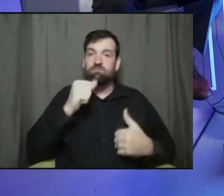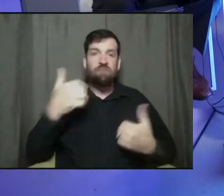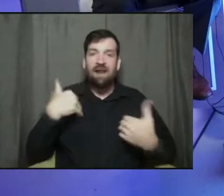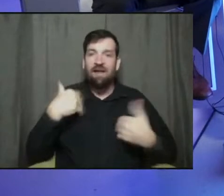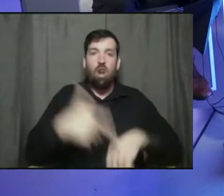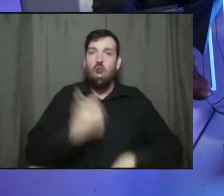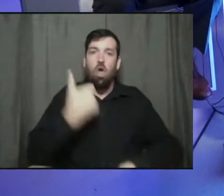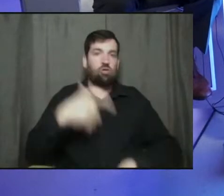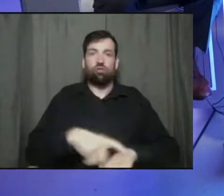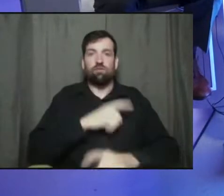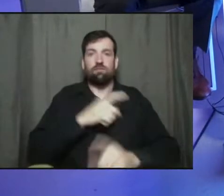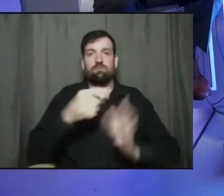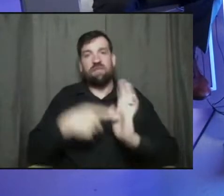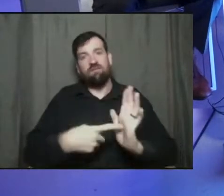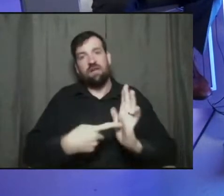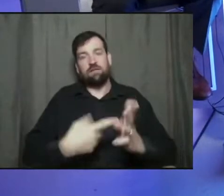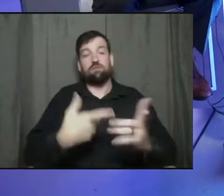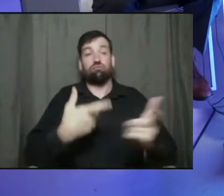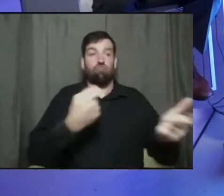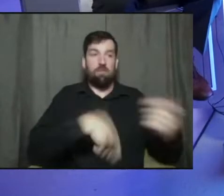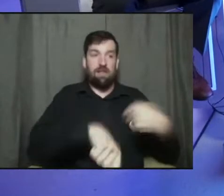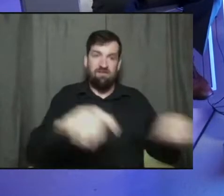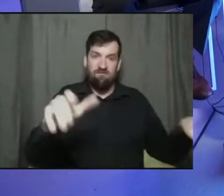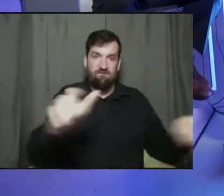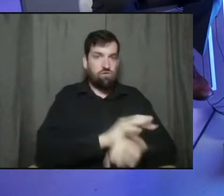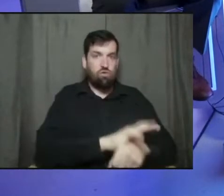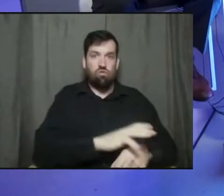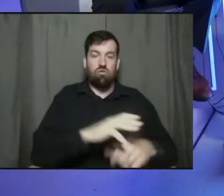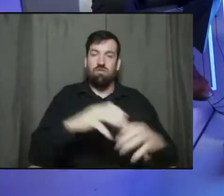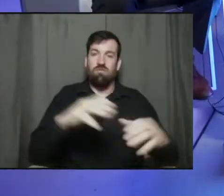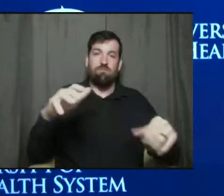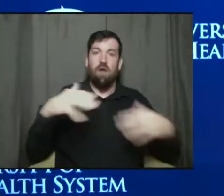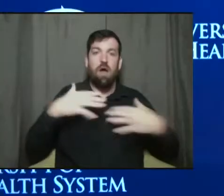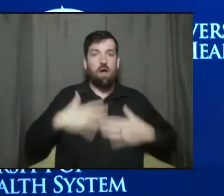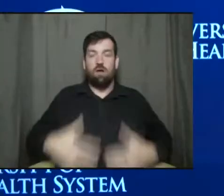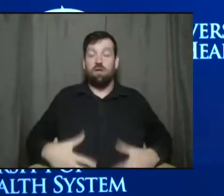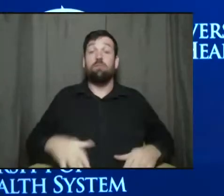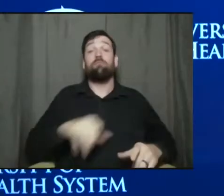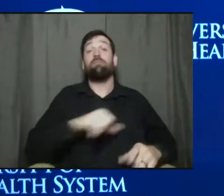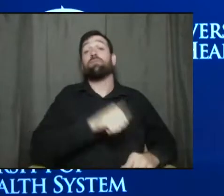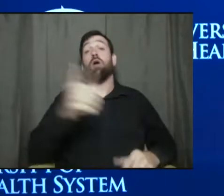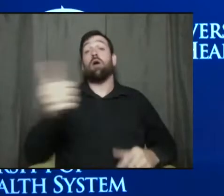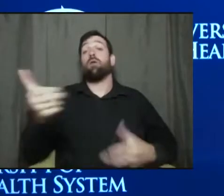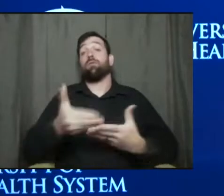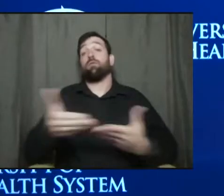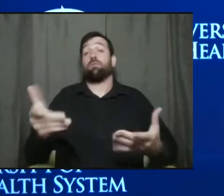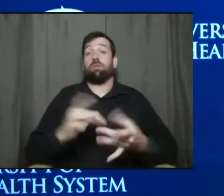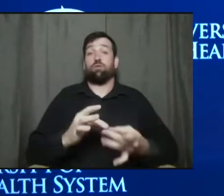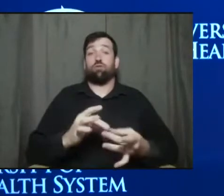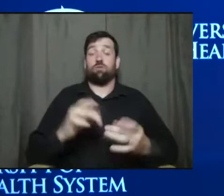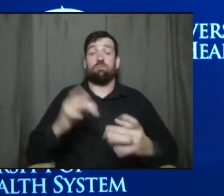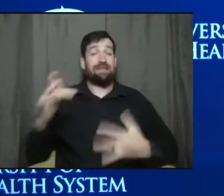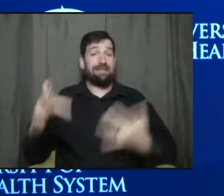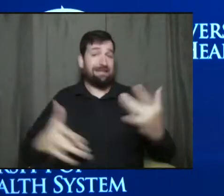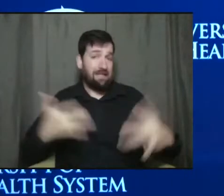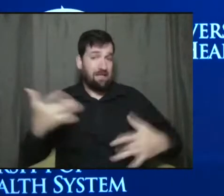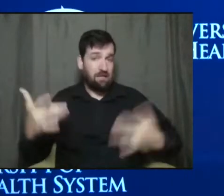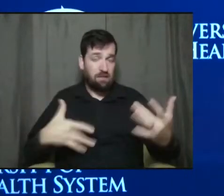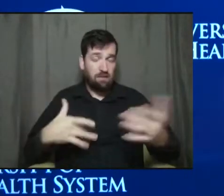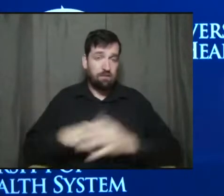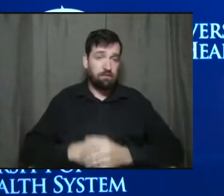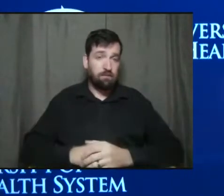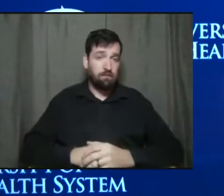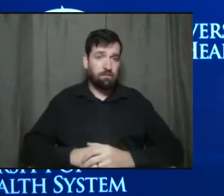you just replace it and have completely normal function everywhere in the body. The other thing I would say that is exciting about this is it's really